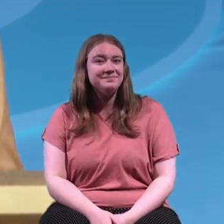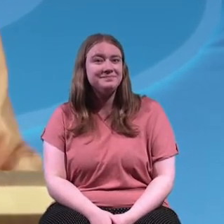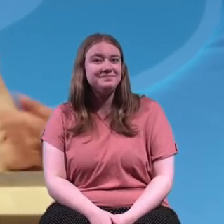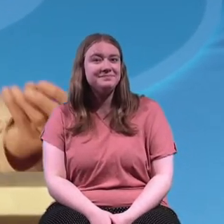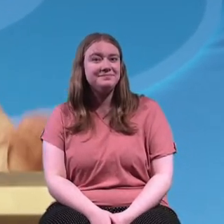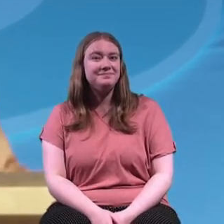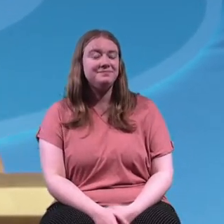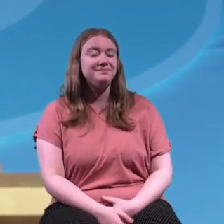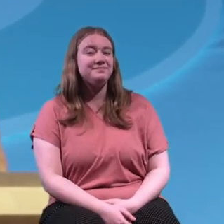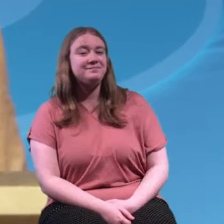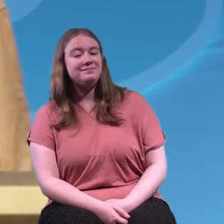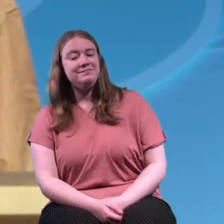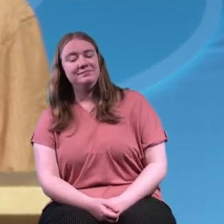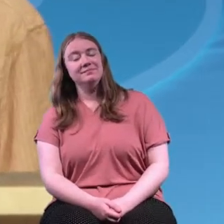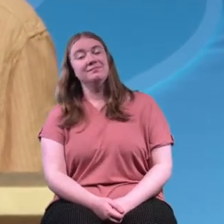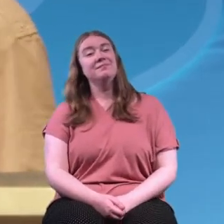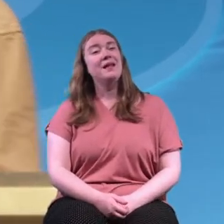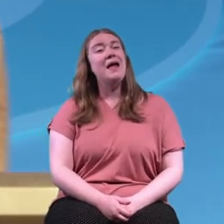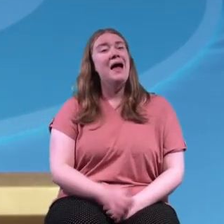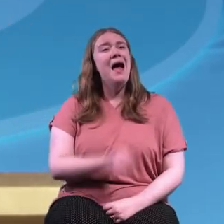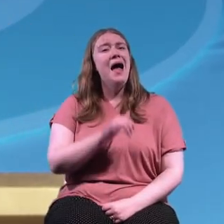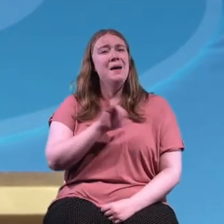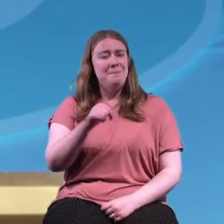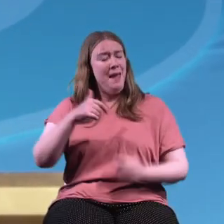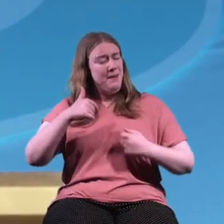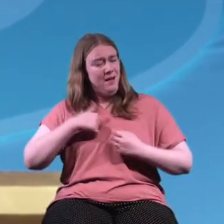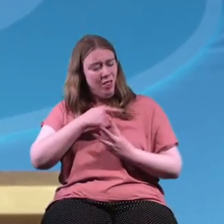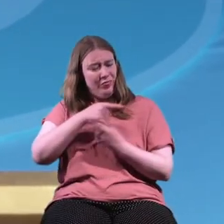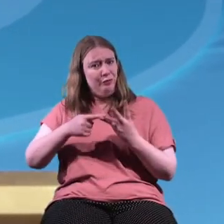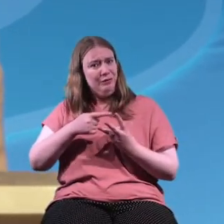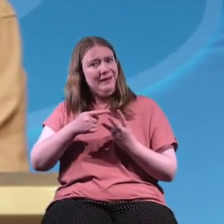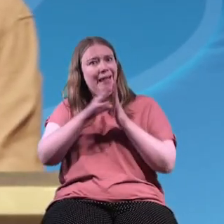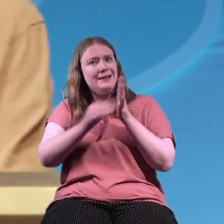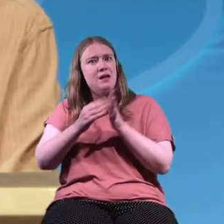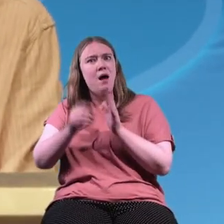If there's a little bit of Anna or Brian or Colin in you,